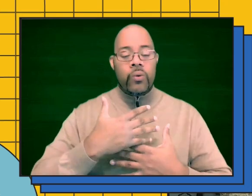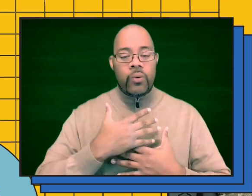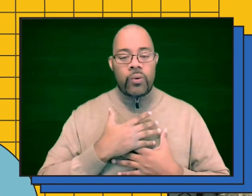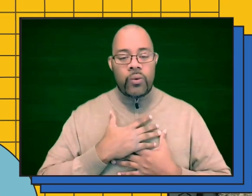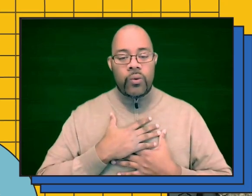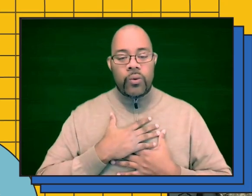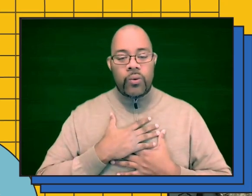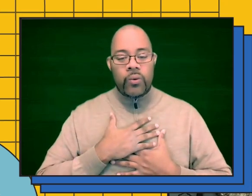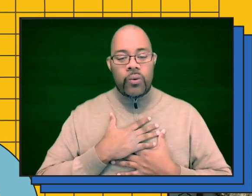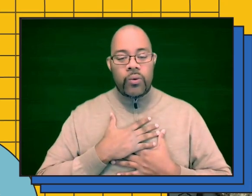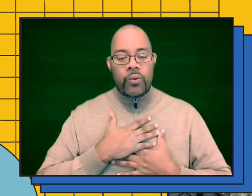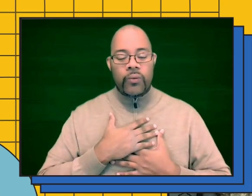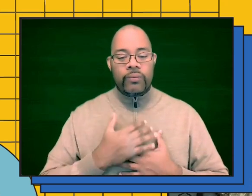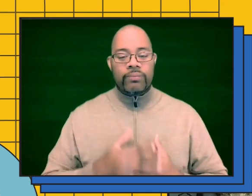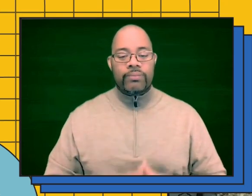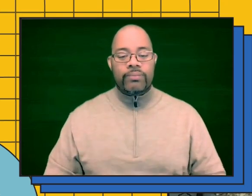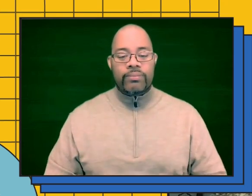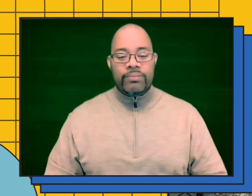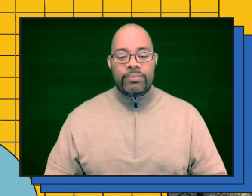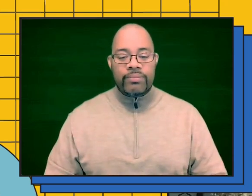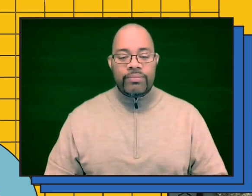and exhaling.